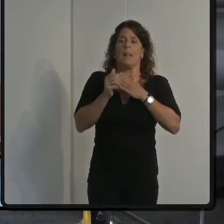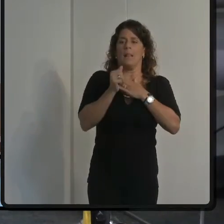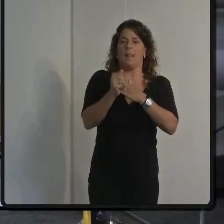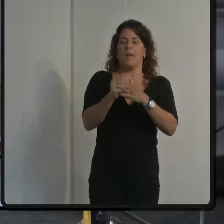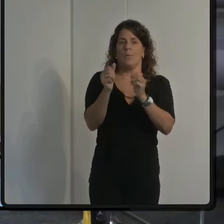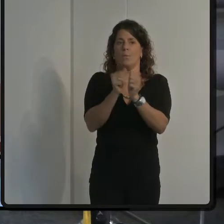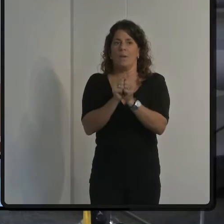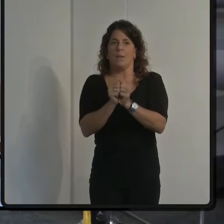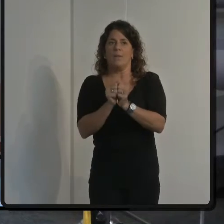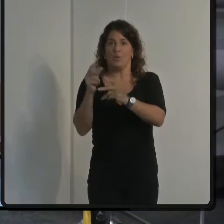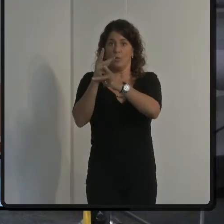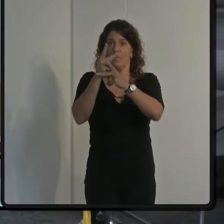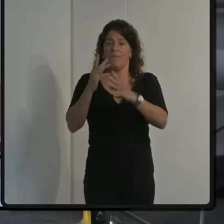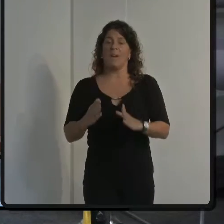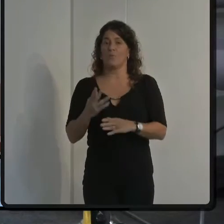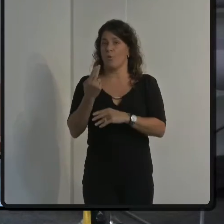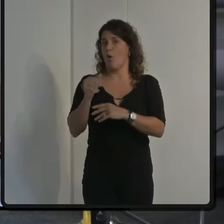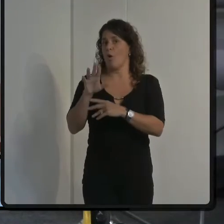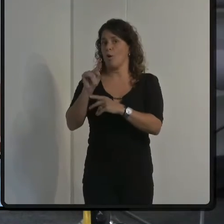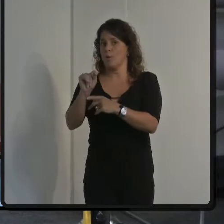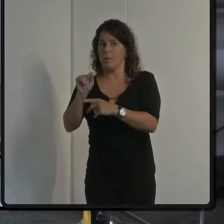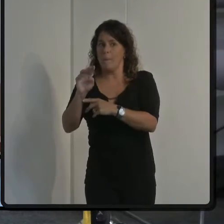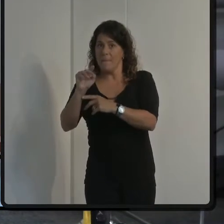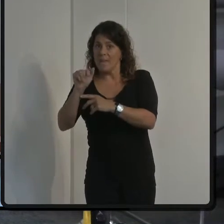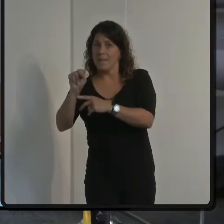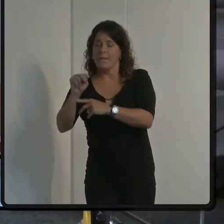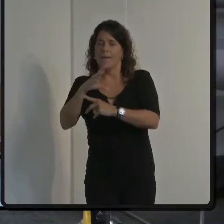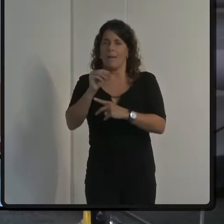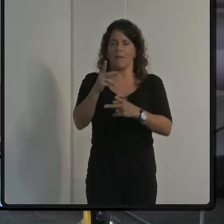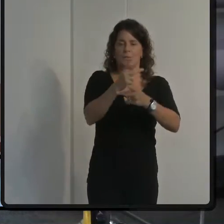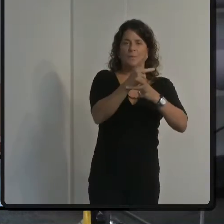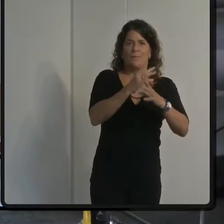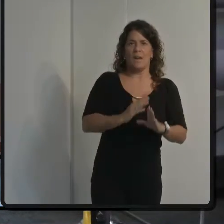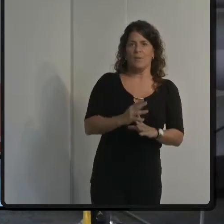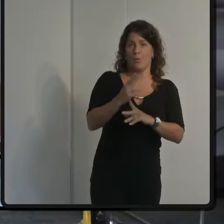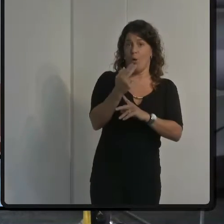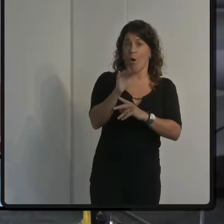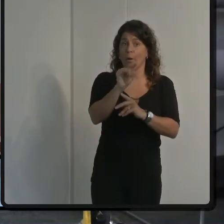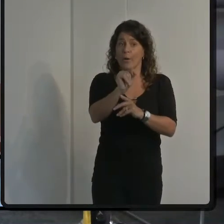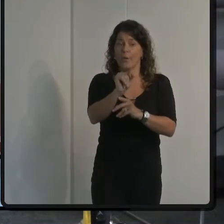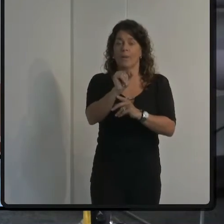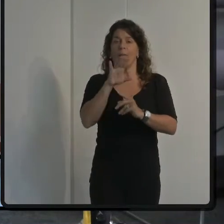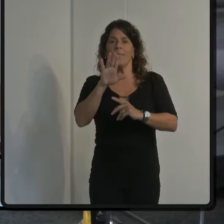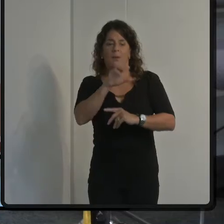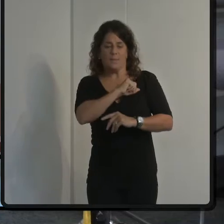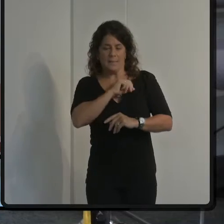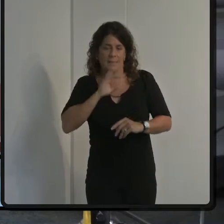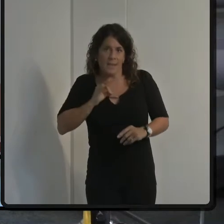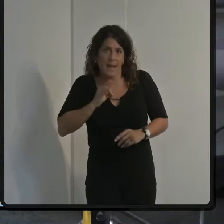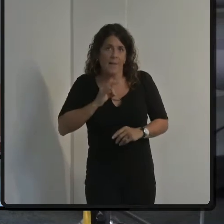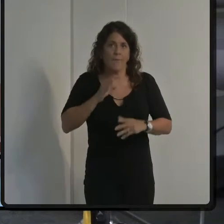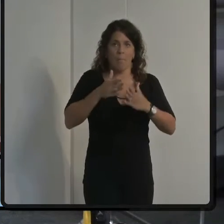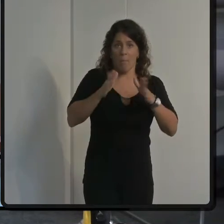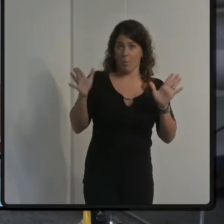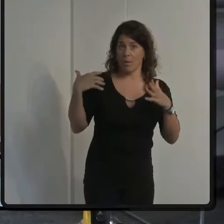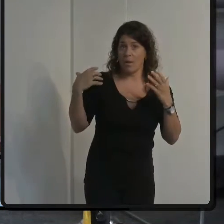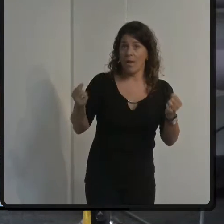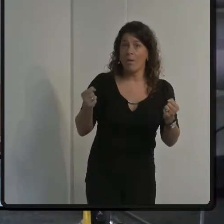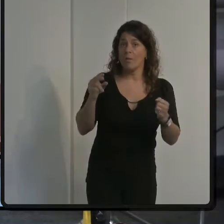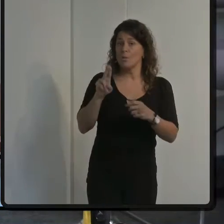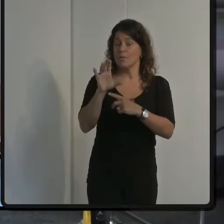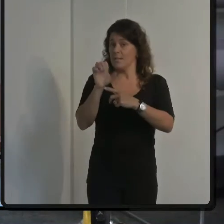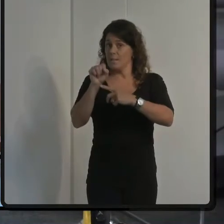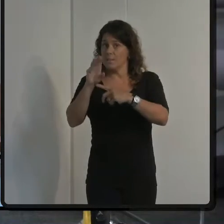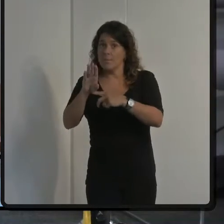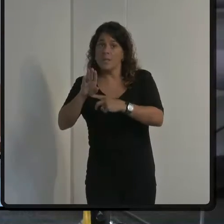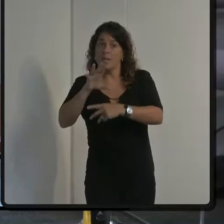Hartman, Supervisor Hart, their staff, public health, UCSB